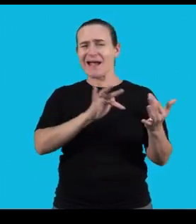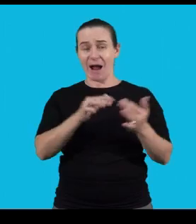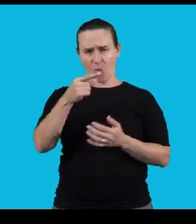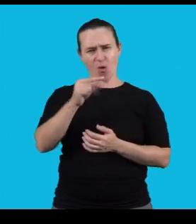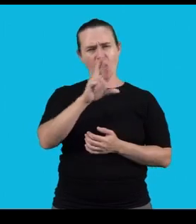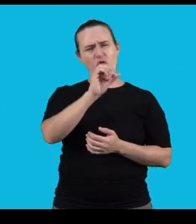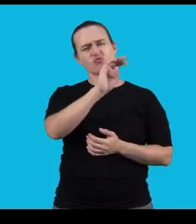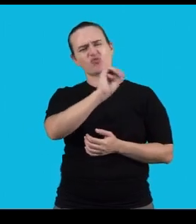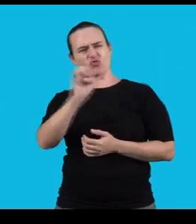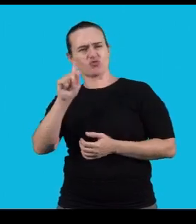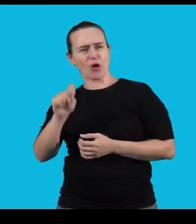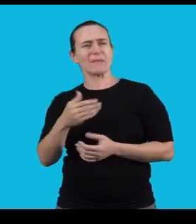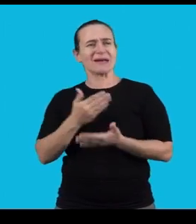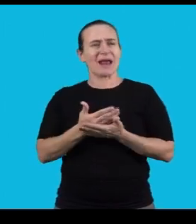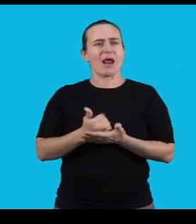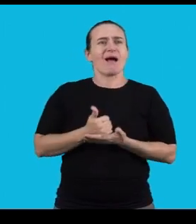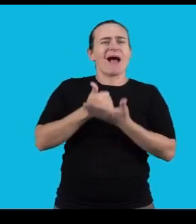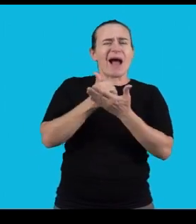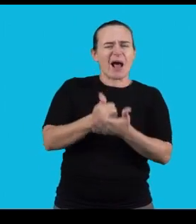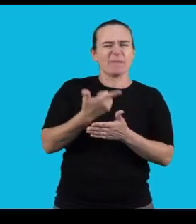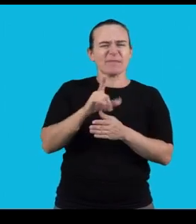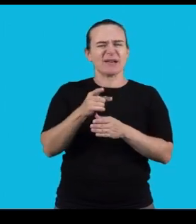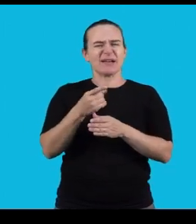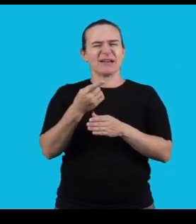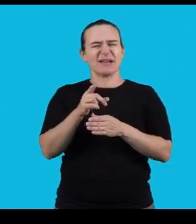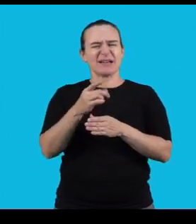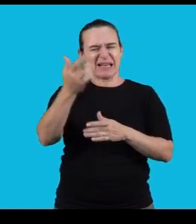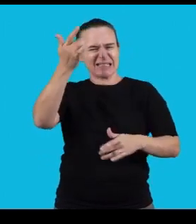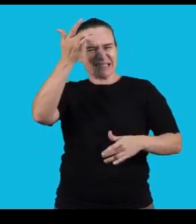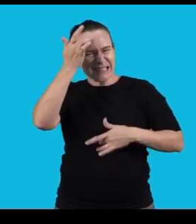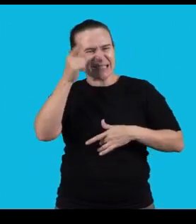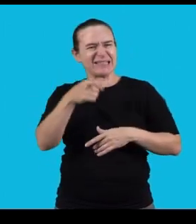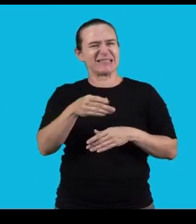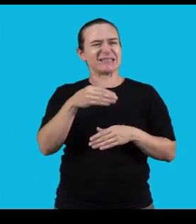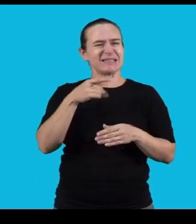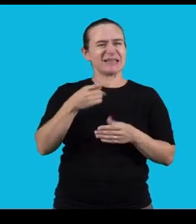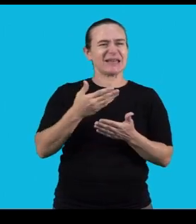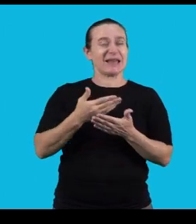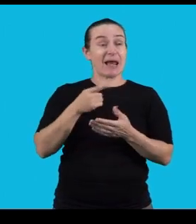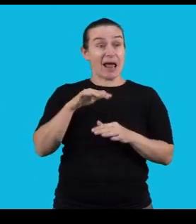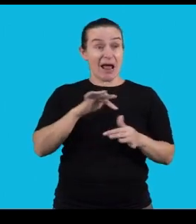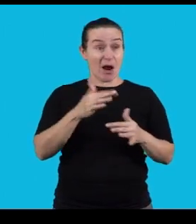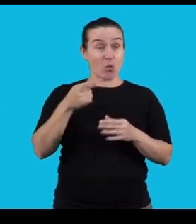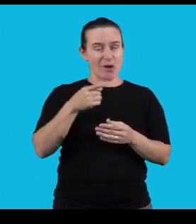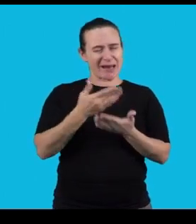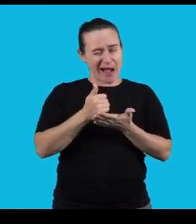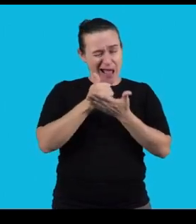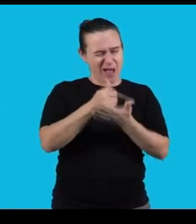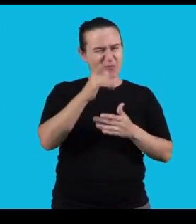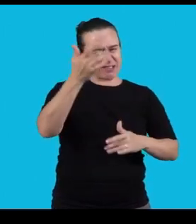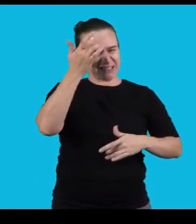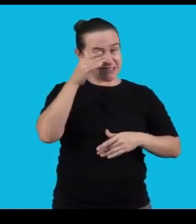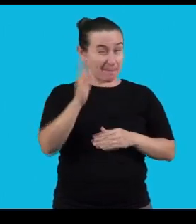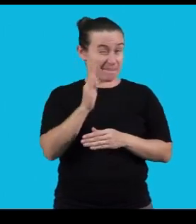Explain how the use of grommets in the treatment of middle ear infection prevents hearing loss for 4